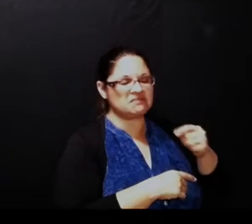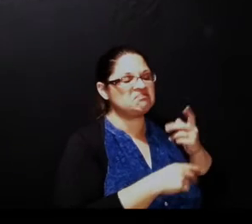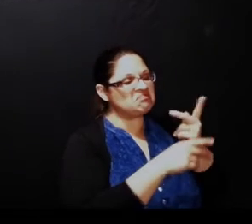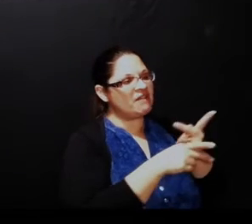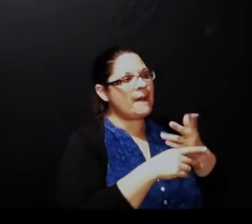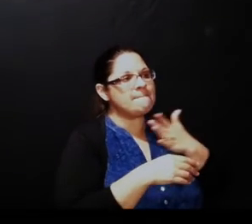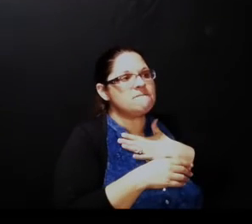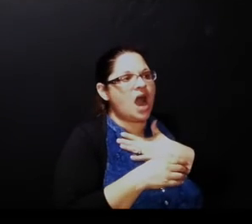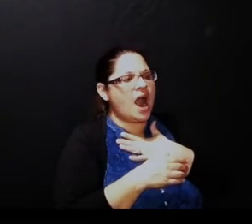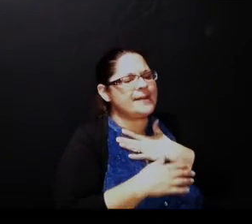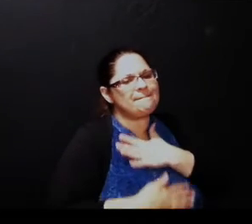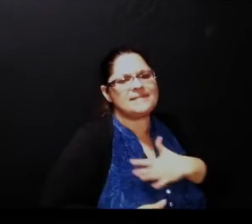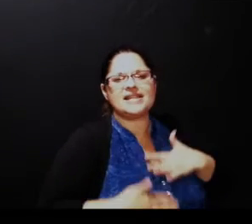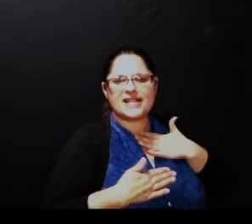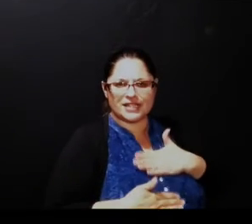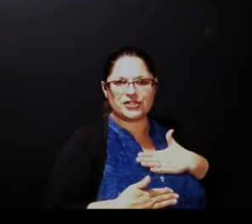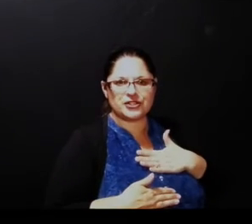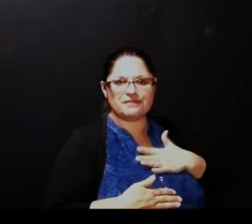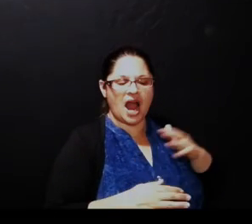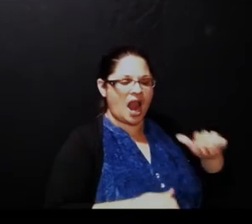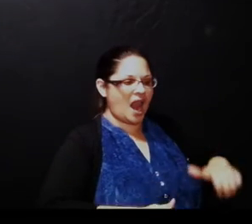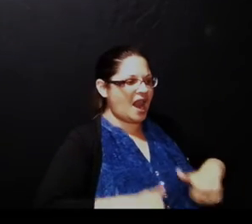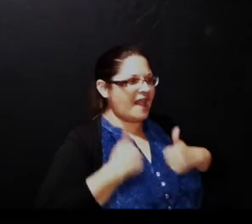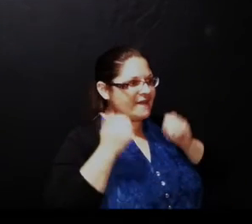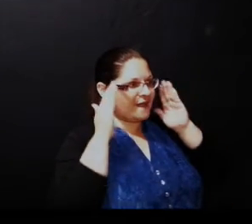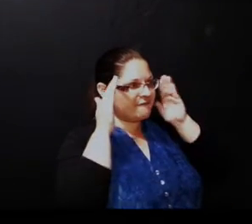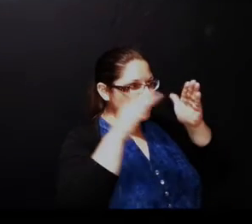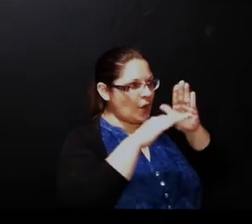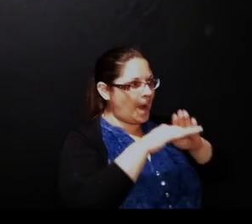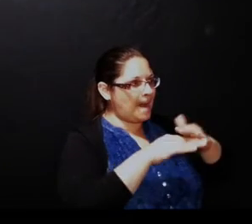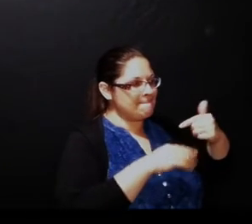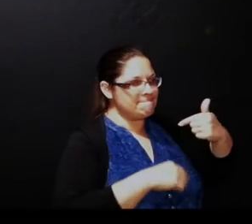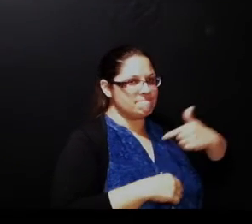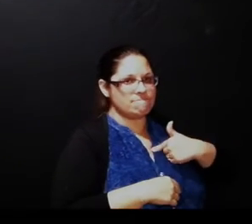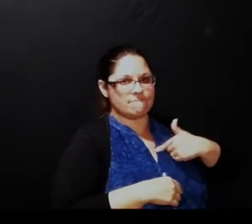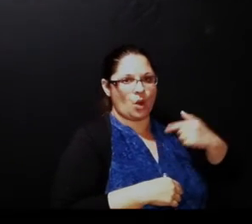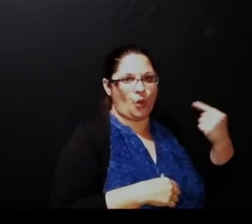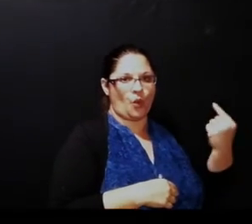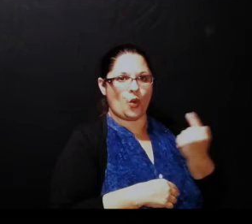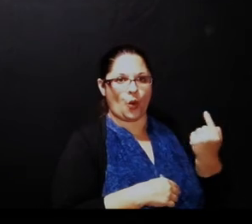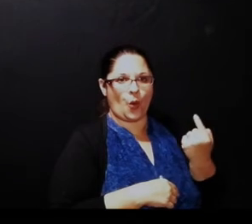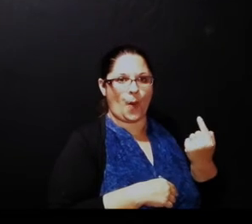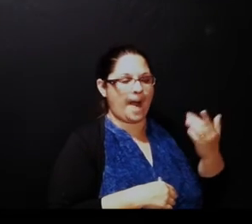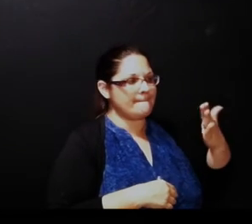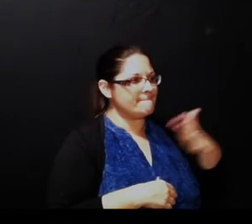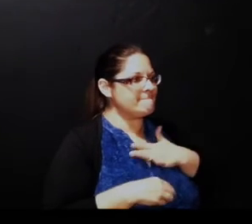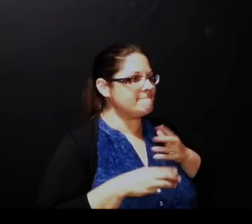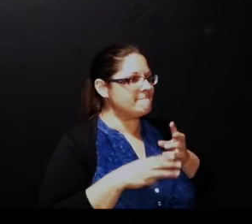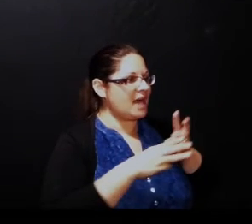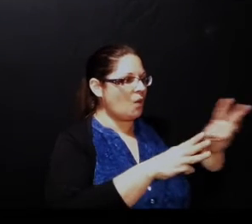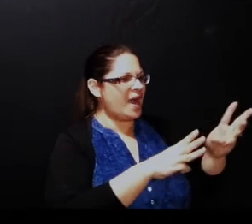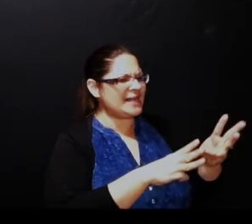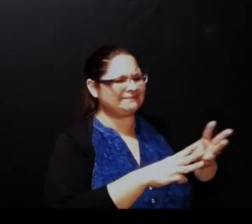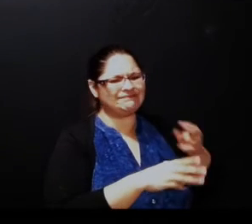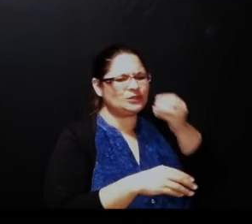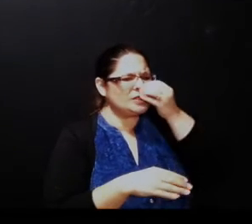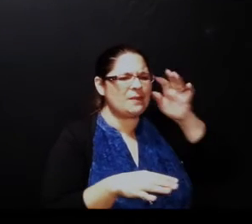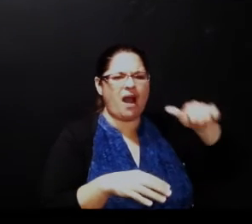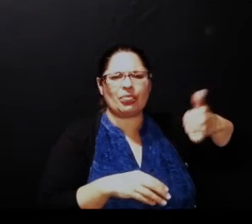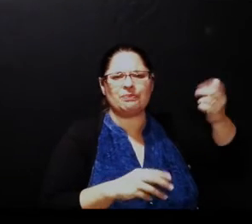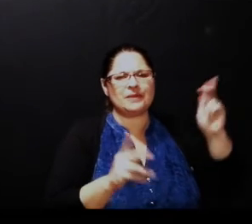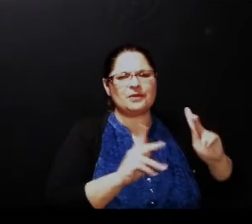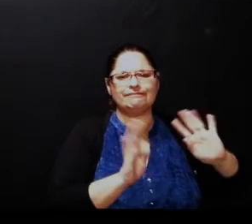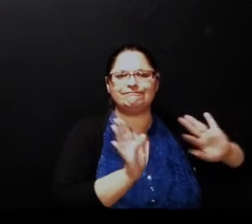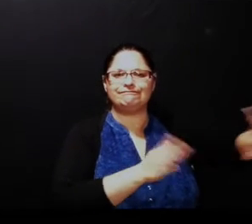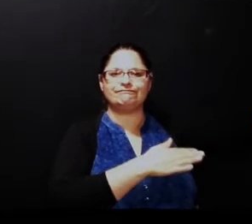about my pleasure and taking care of myself. Life is about me and me alone. I want my way. Forget everybody else. I